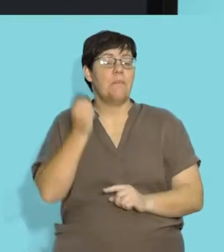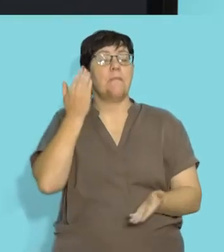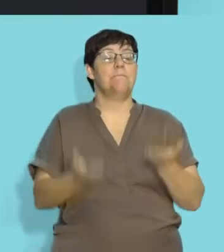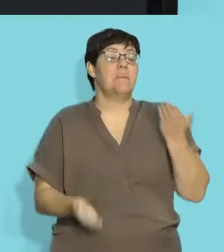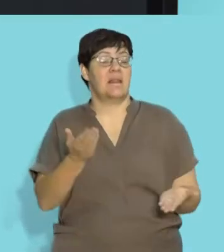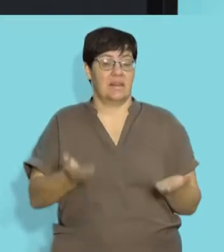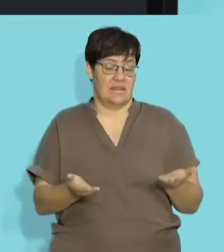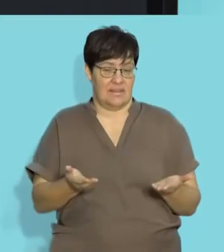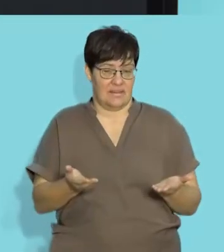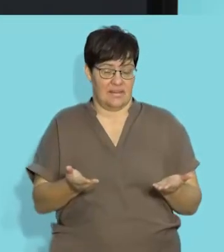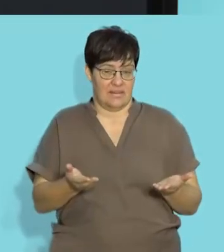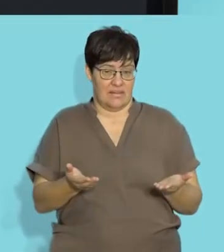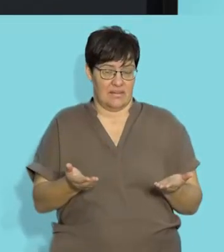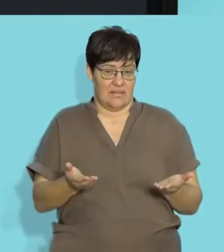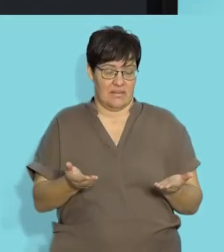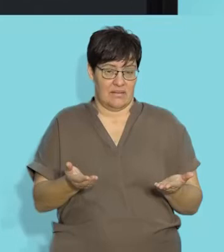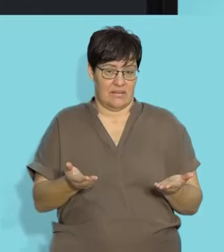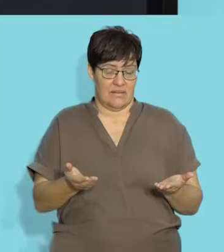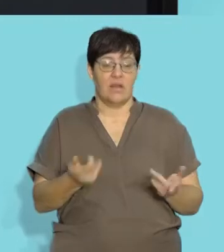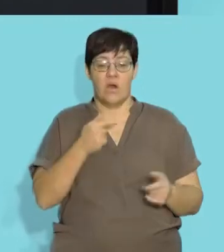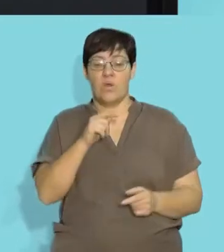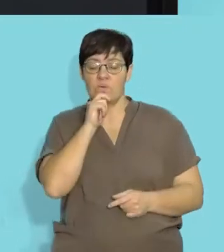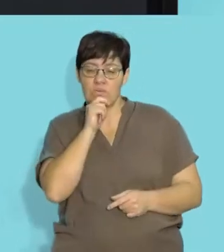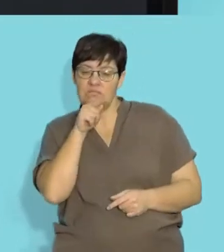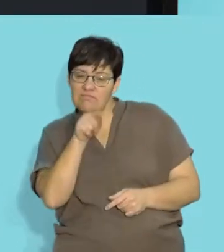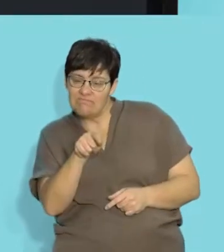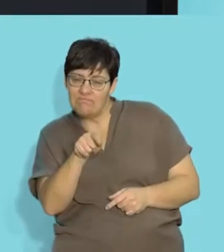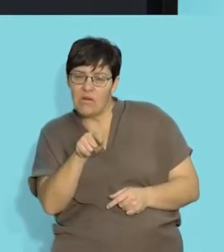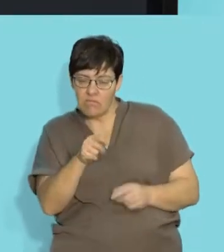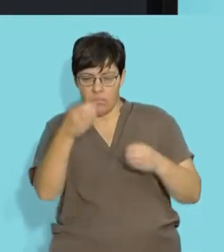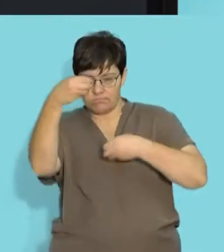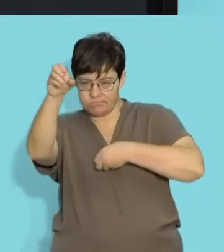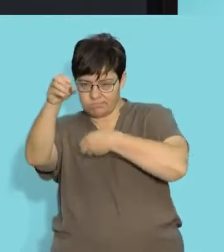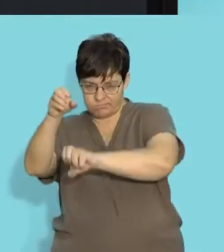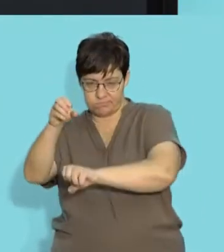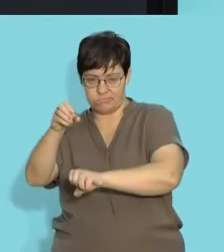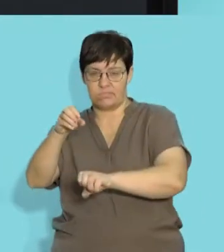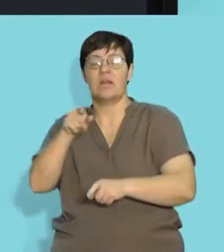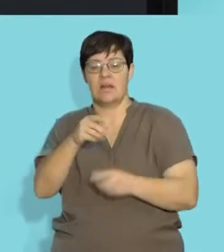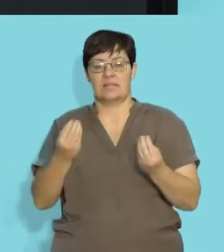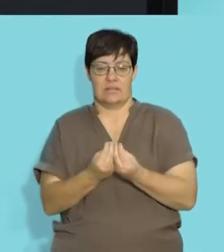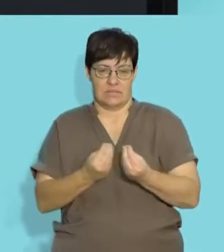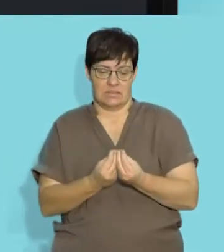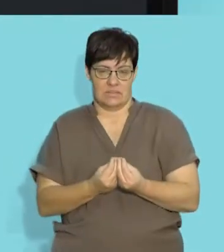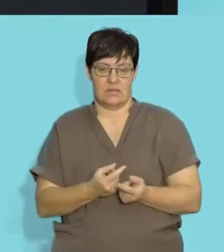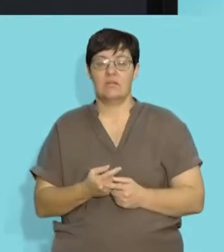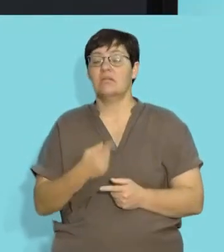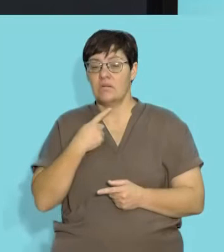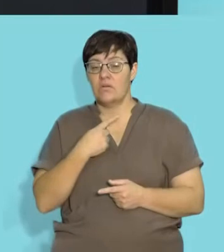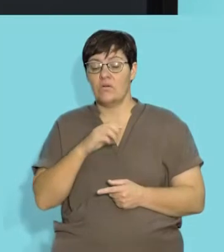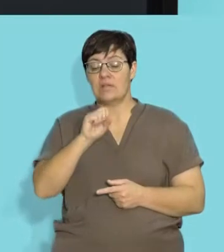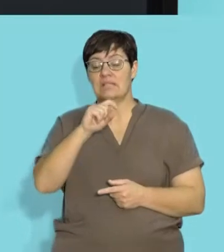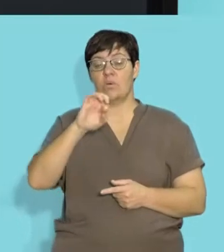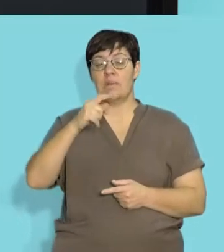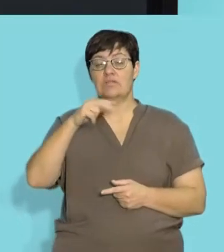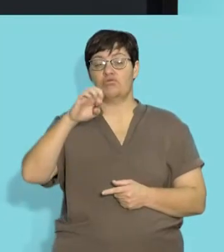we also used the balanced equation of that, dissociation or the breaking down of that ionic substance, such